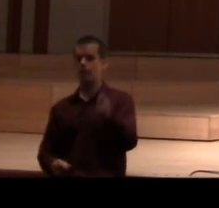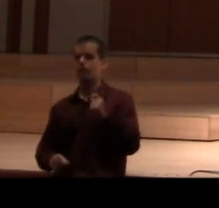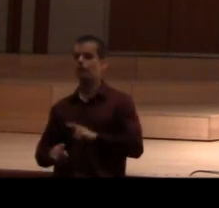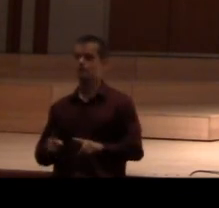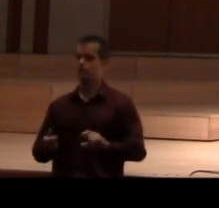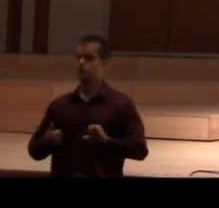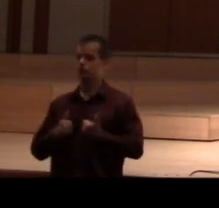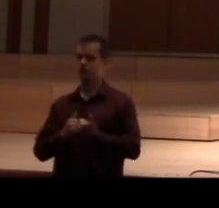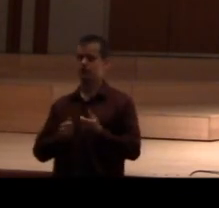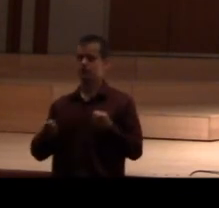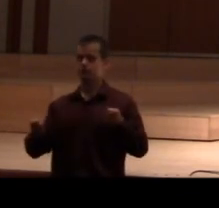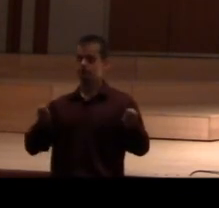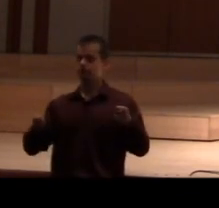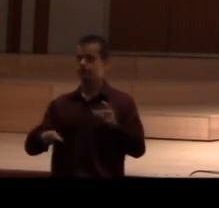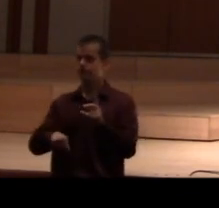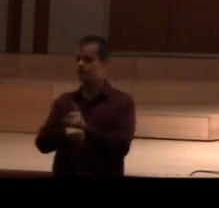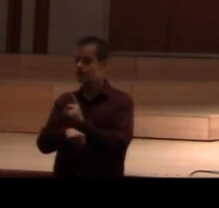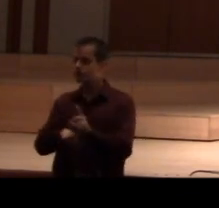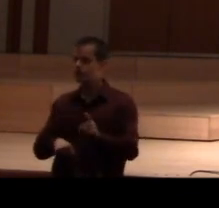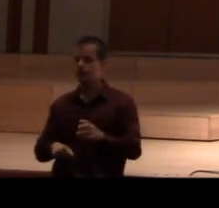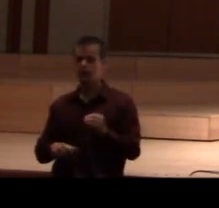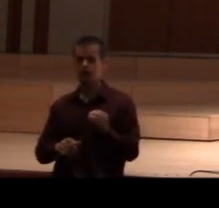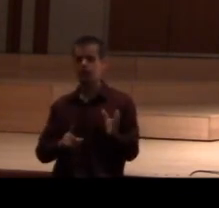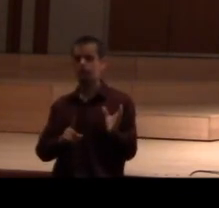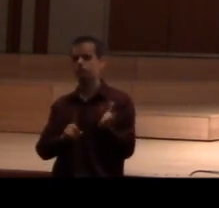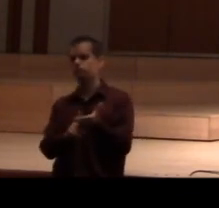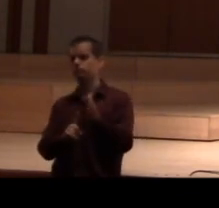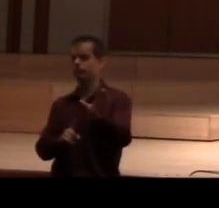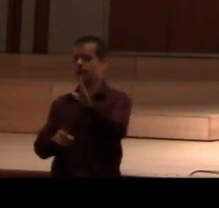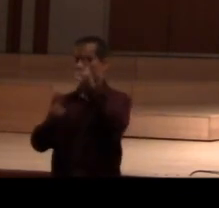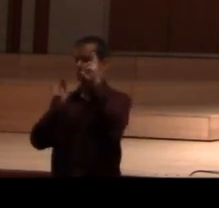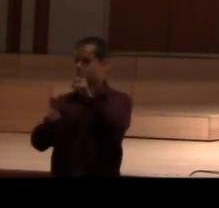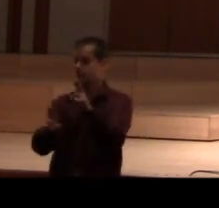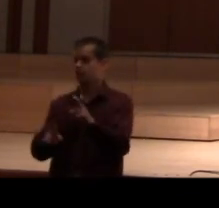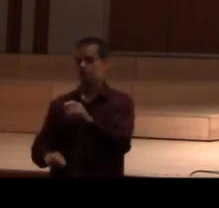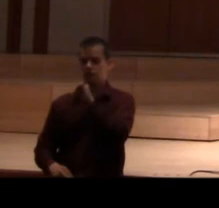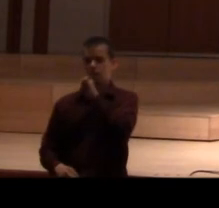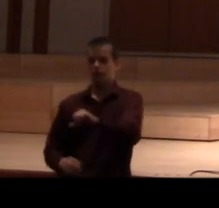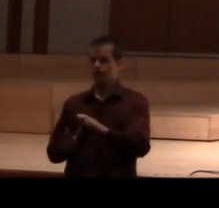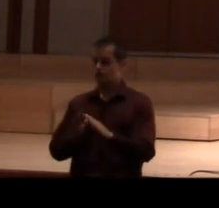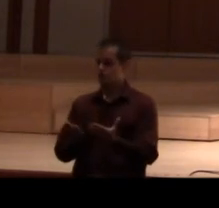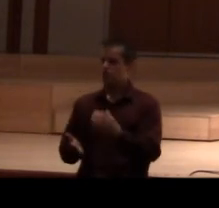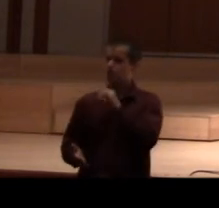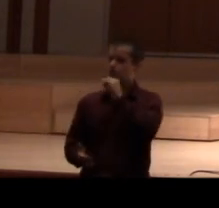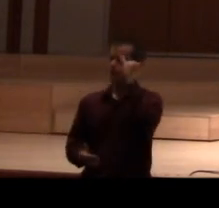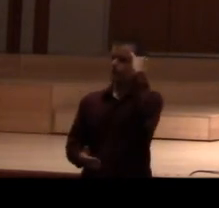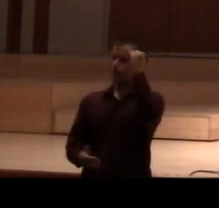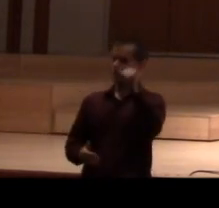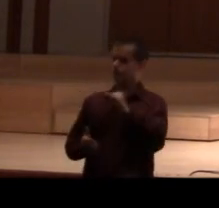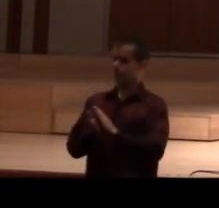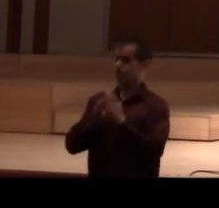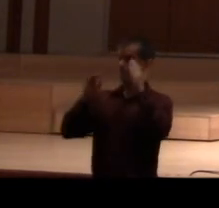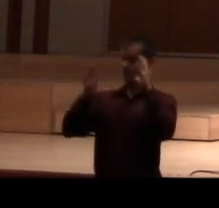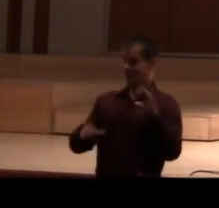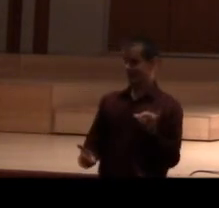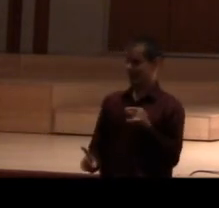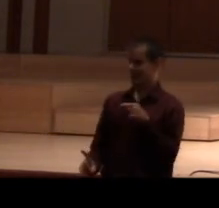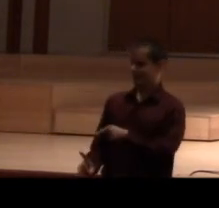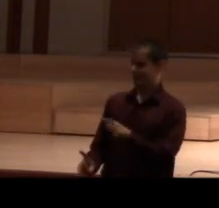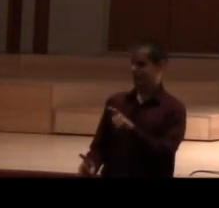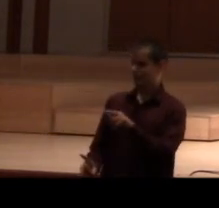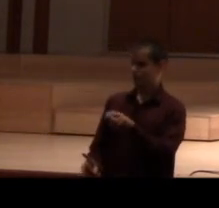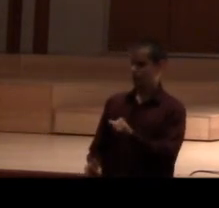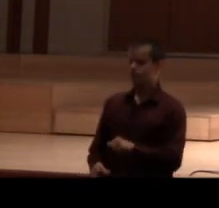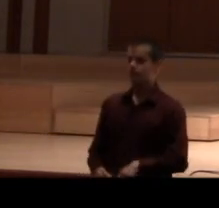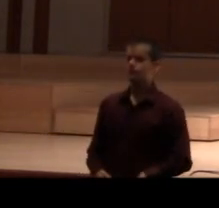of maintaining discipline and gaining these kids' respect. I love the book, and I love the idea of being a teacher like Laura myself. Now